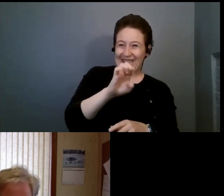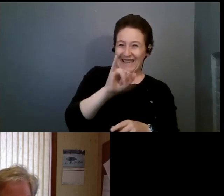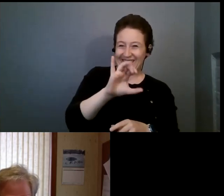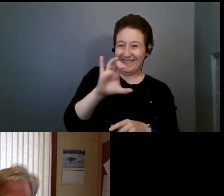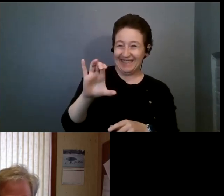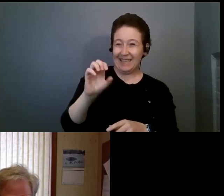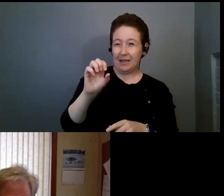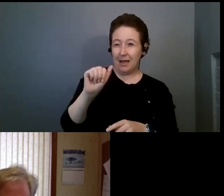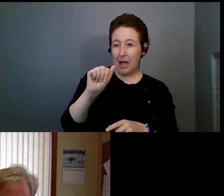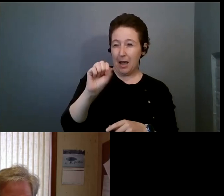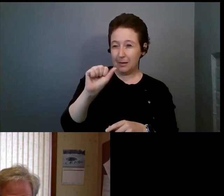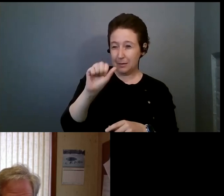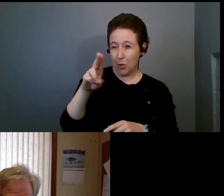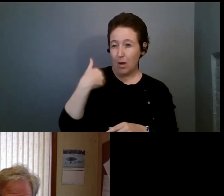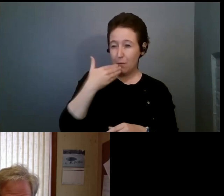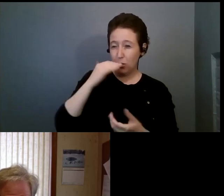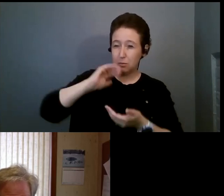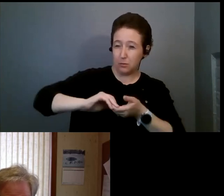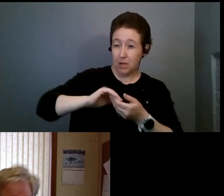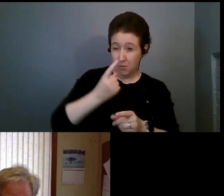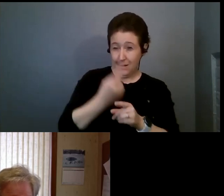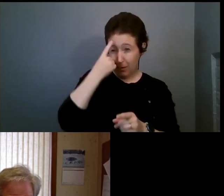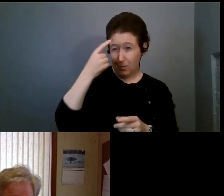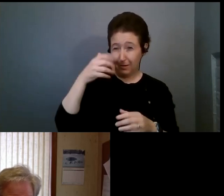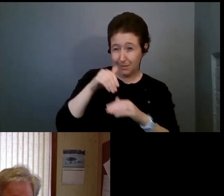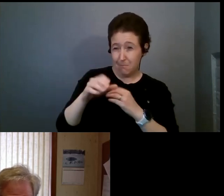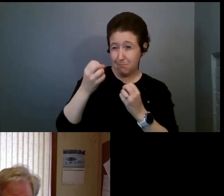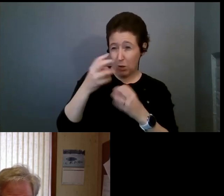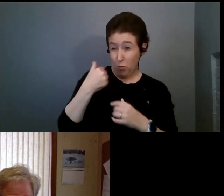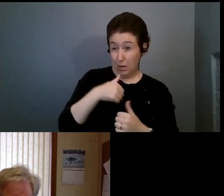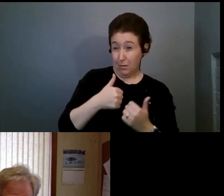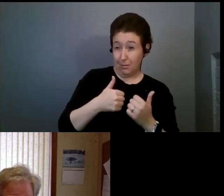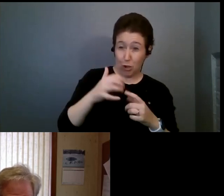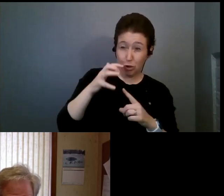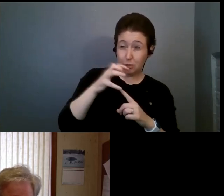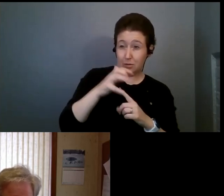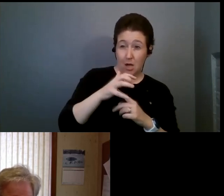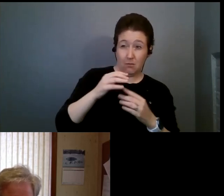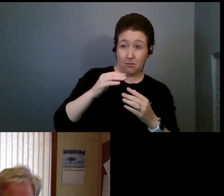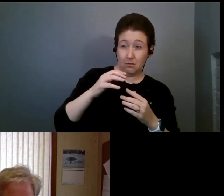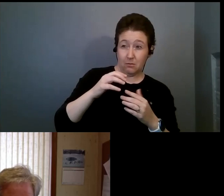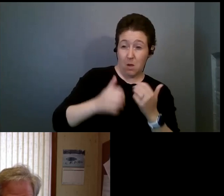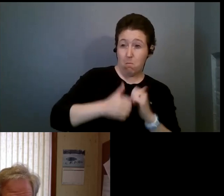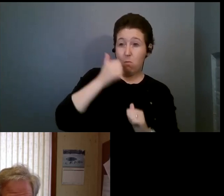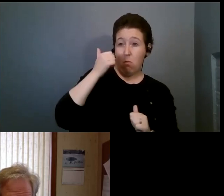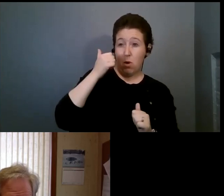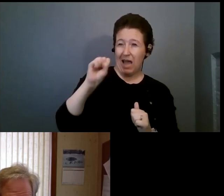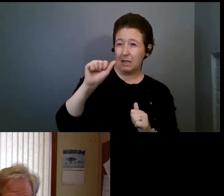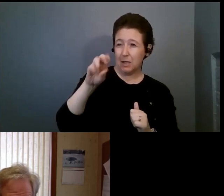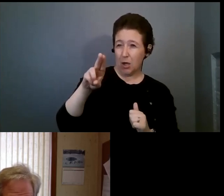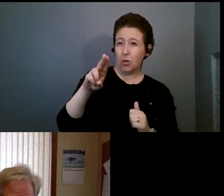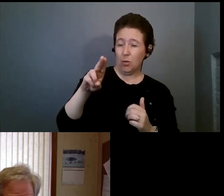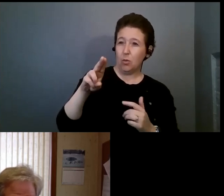I think we send you a lot of our students. I believe St. Ambrose might be the #1 student and #1 institution that our students transfer to. Certainly hope